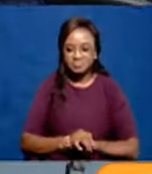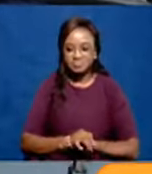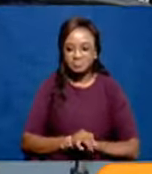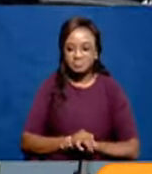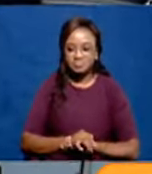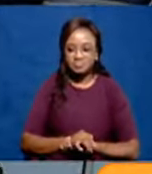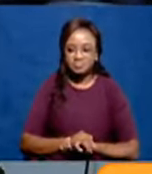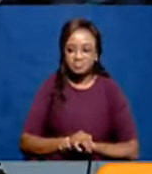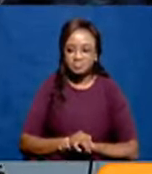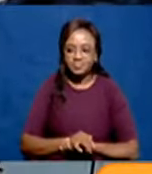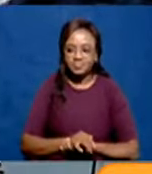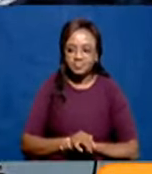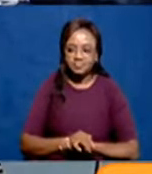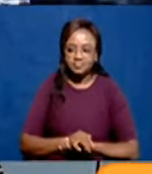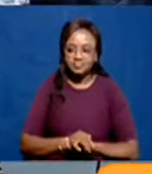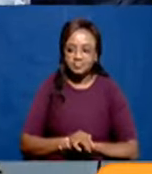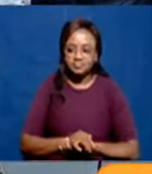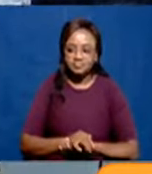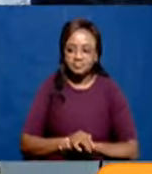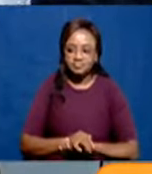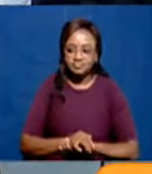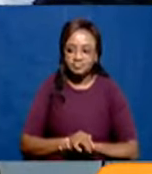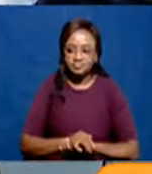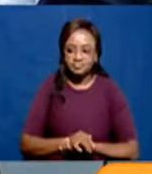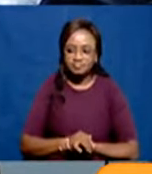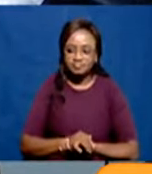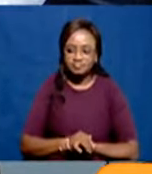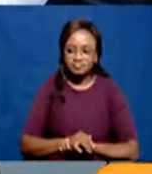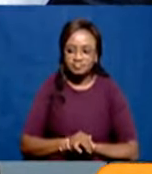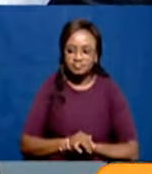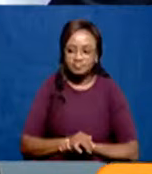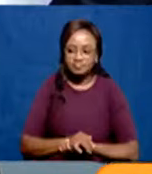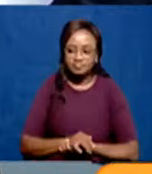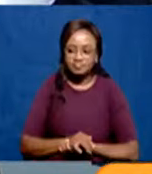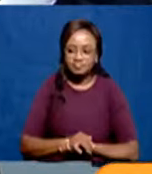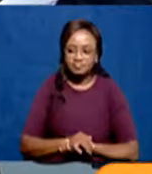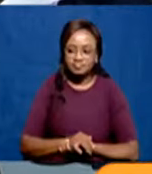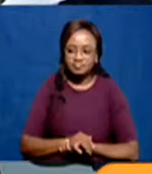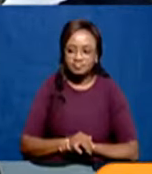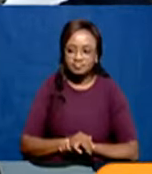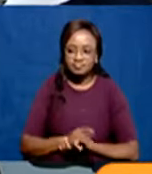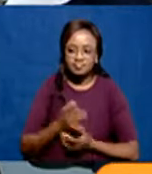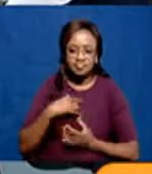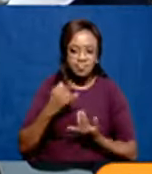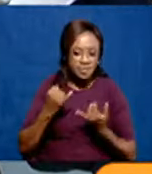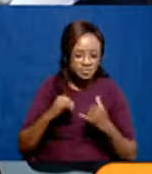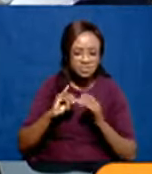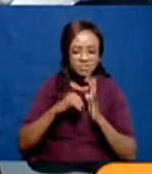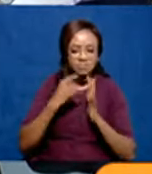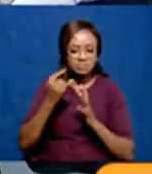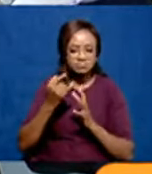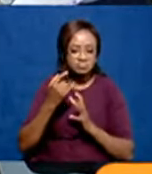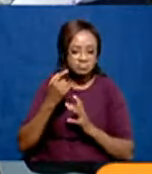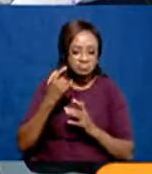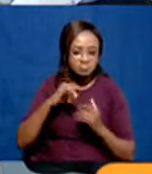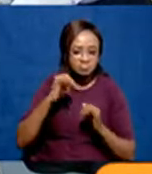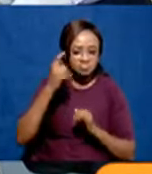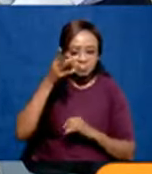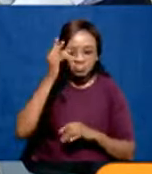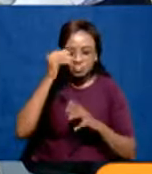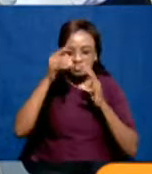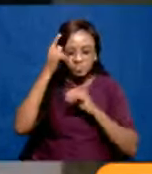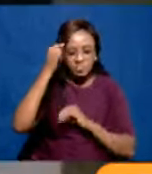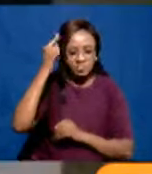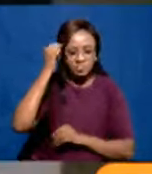come to you. I'm just trying to think around it. He tried to answer, but